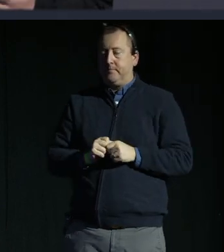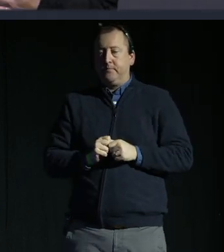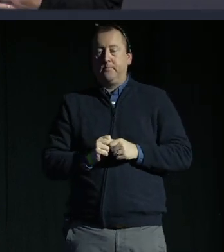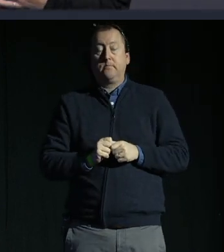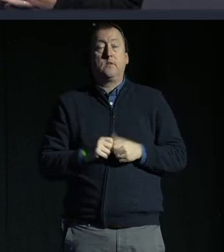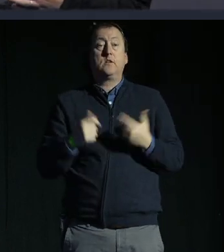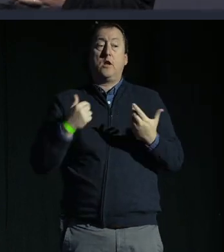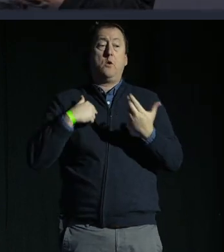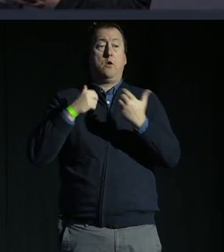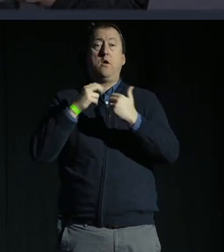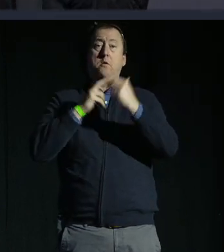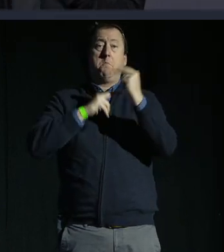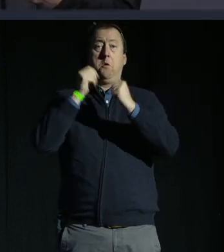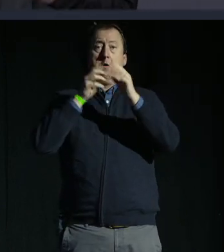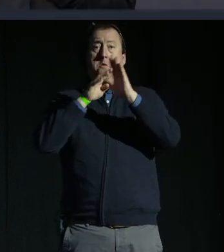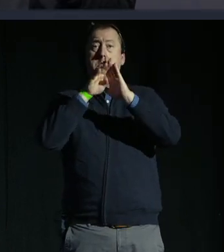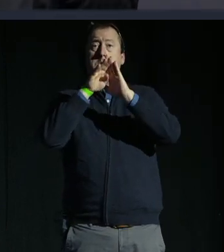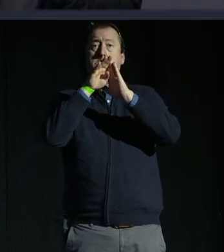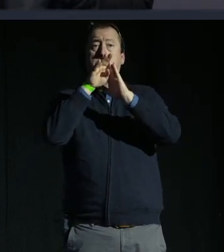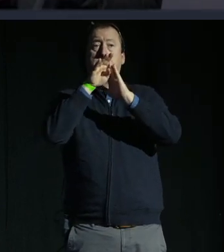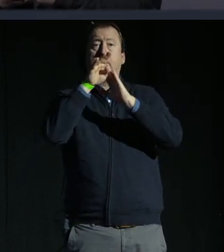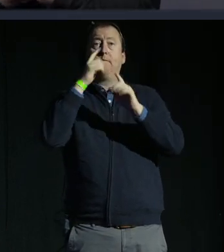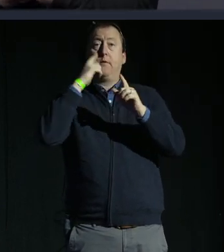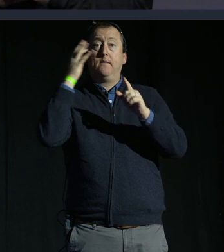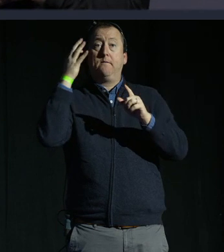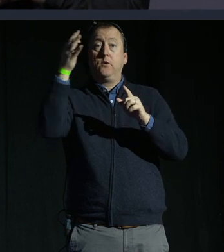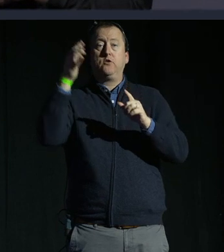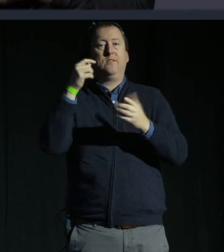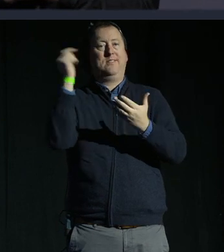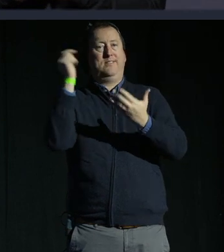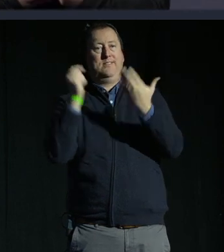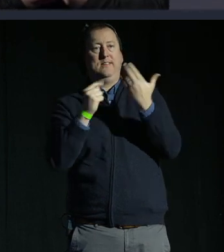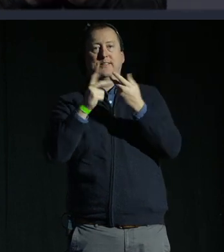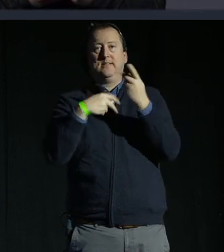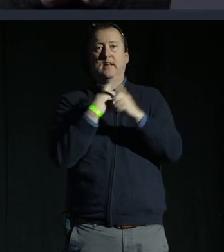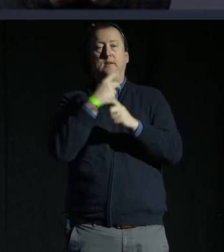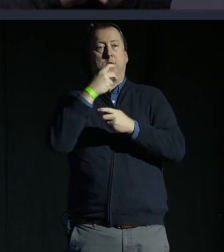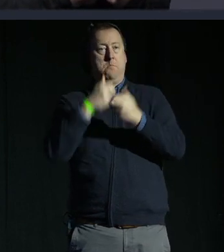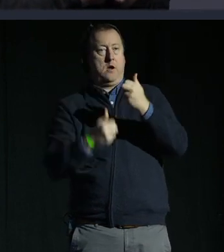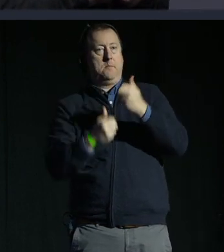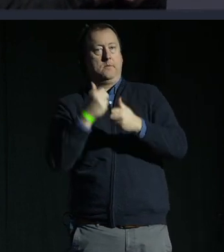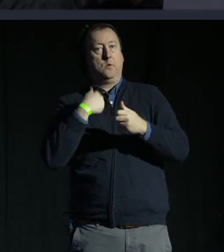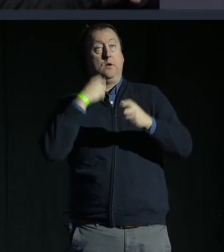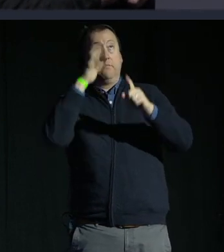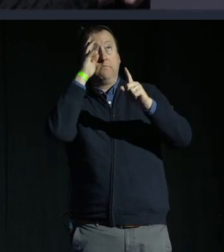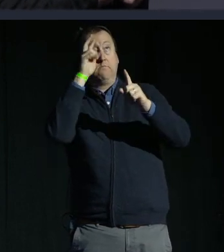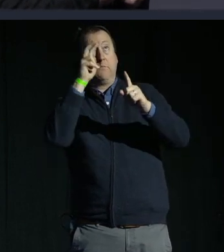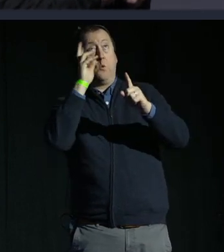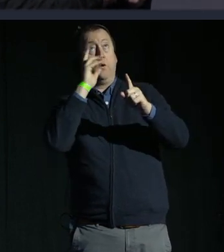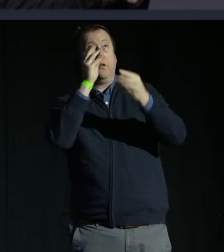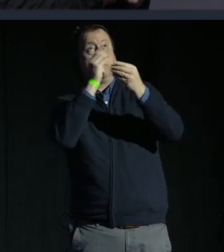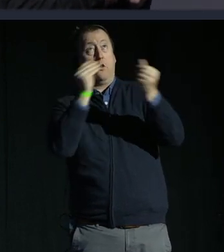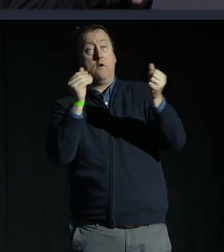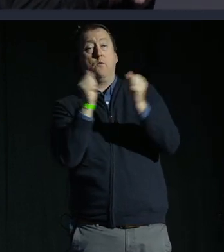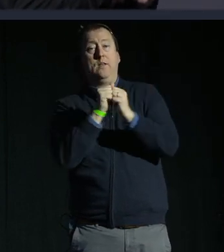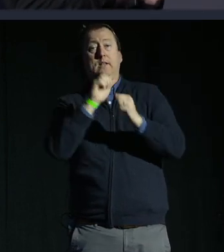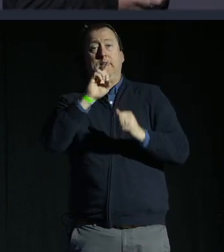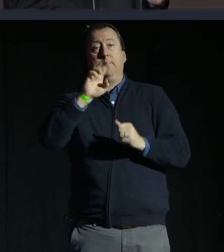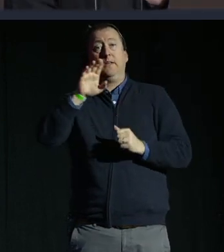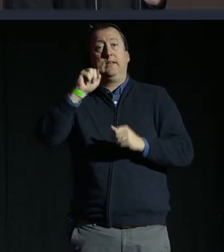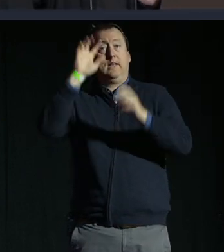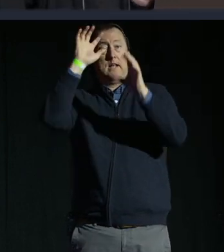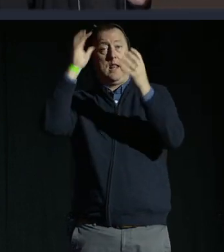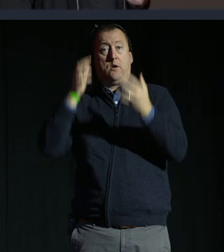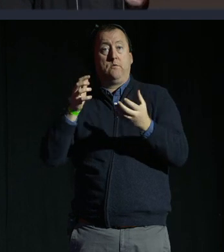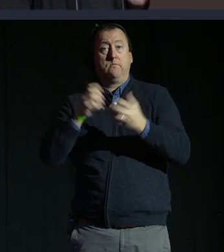As we build towards the future of DBT, these are the types of problems we are imagining solving with DBT Cloud.